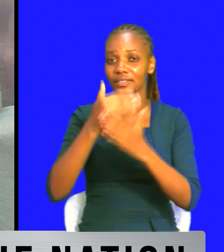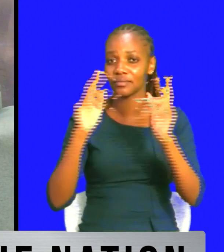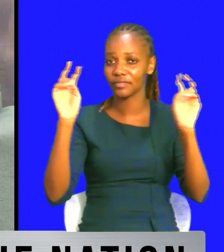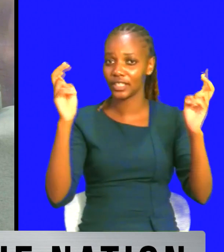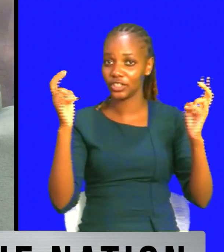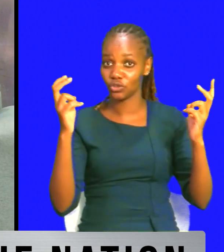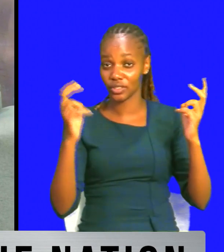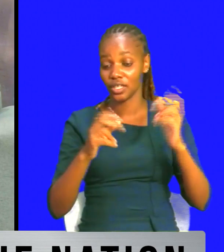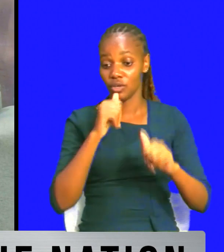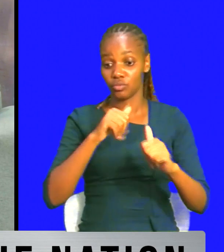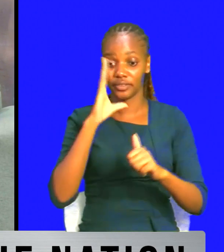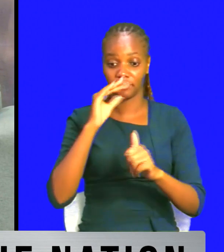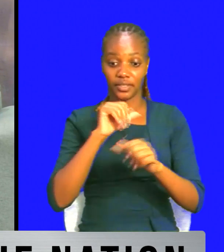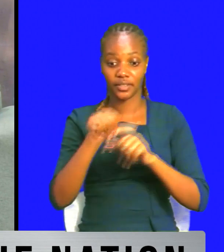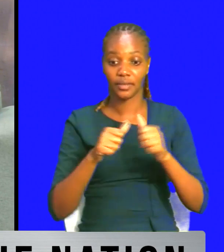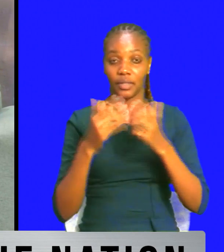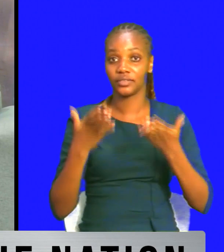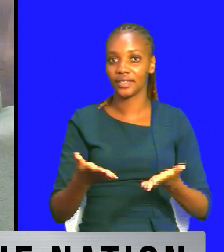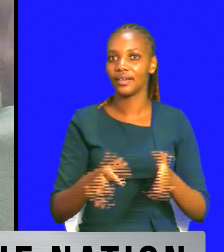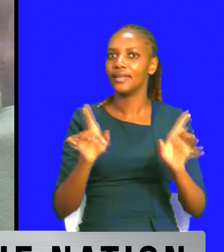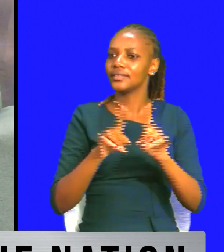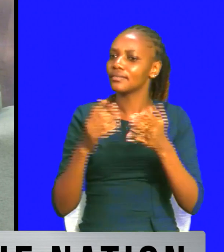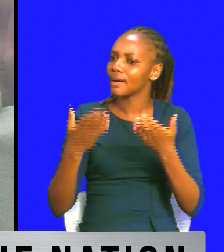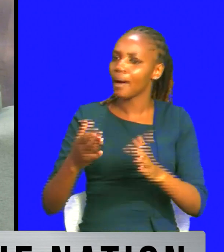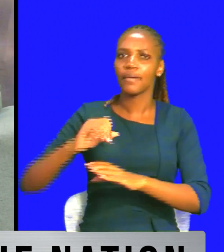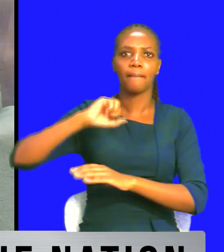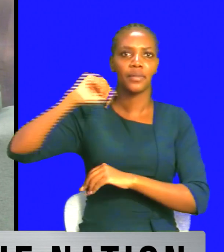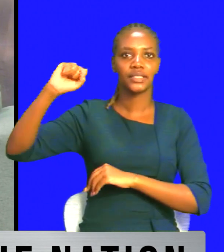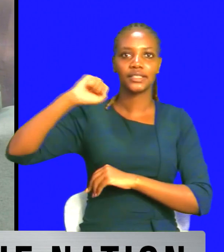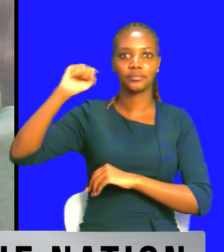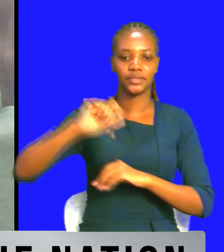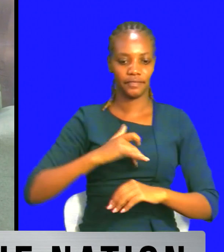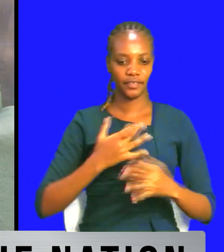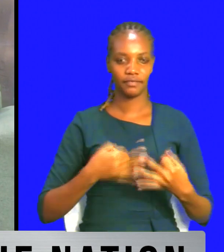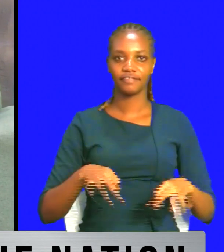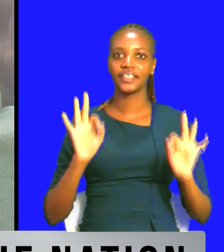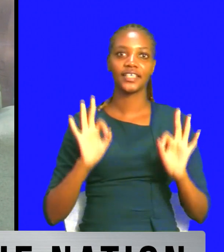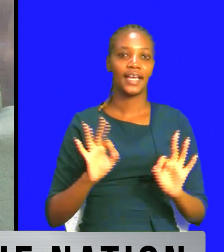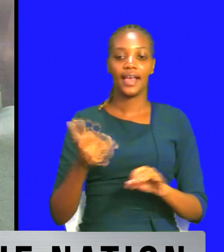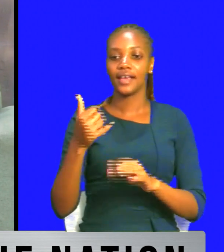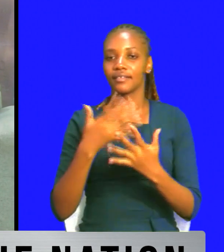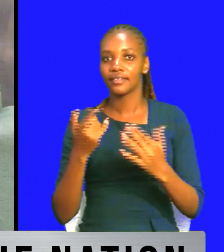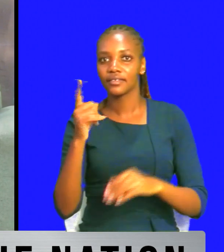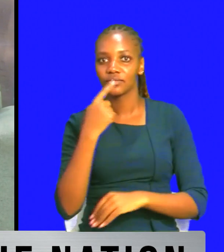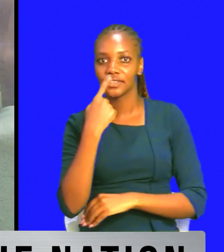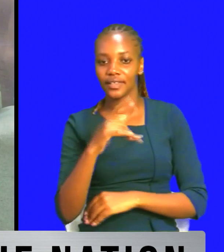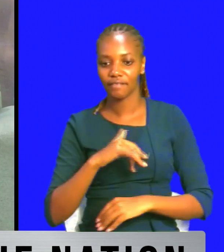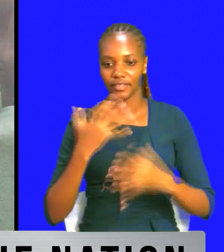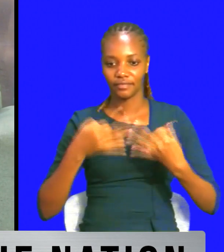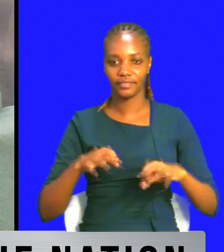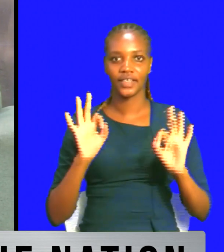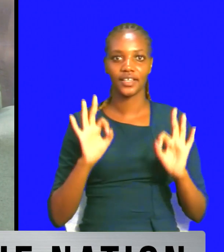issues we are talking about here. By the way, hapa tunachapa siasa, so feel free. Whatever you say, feel